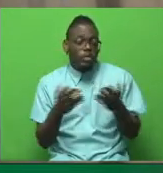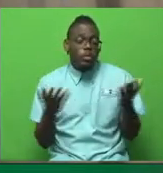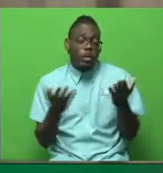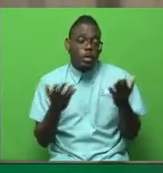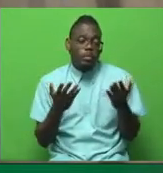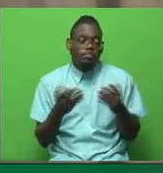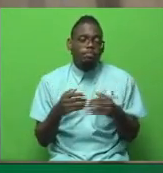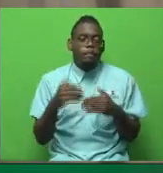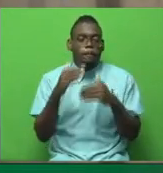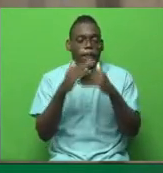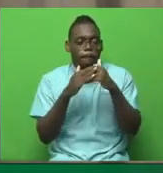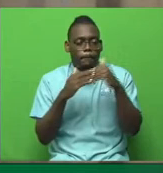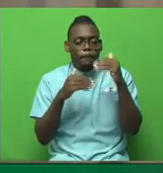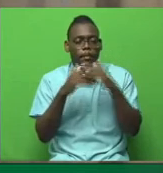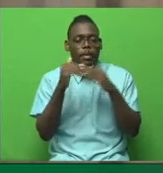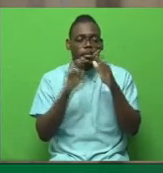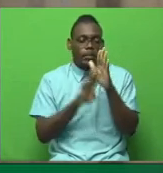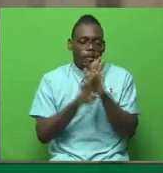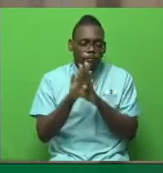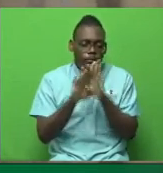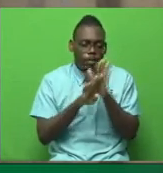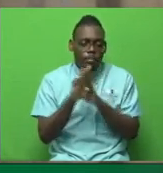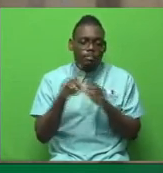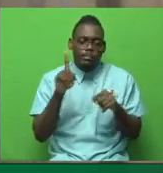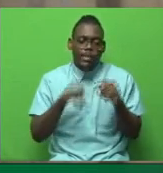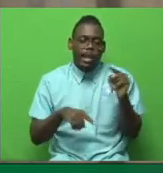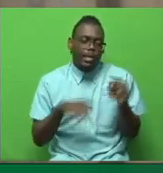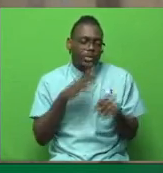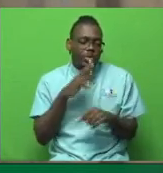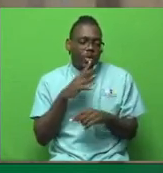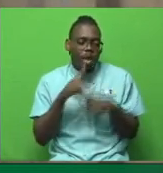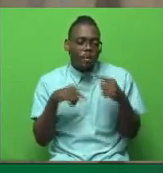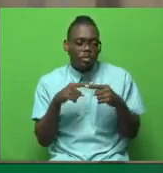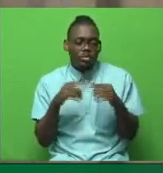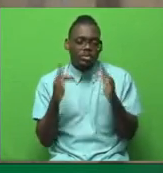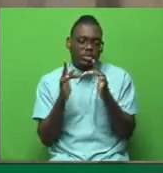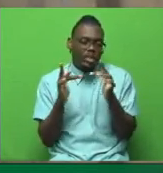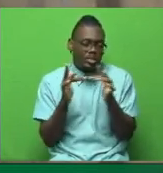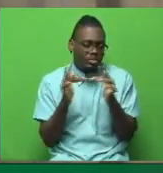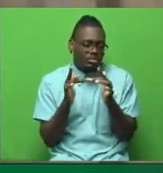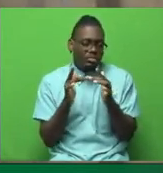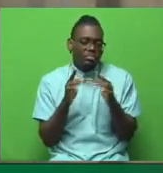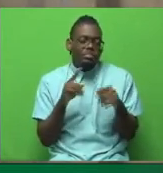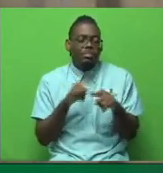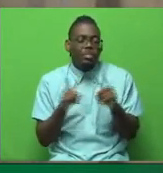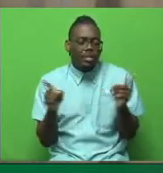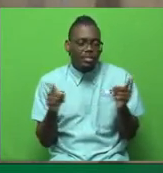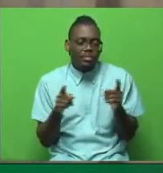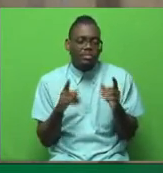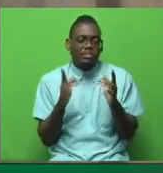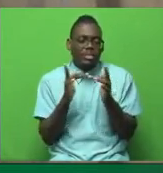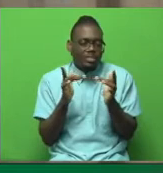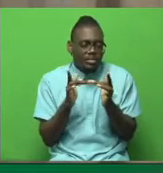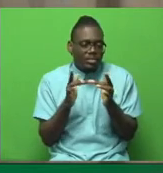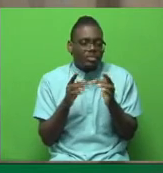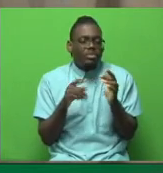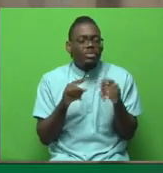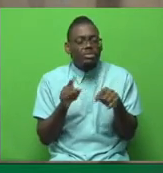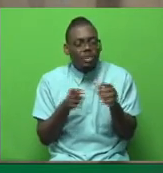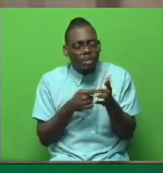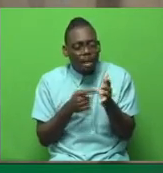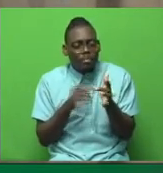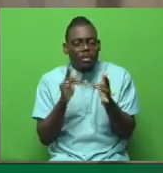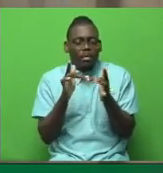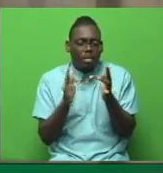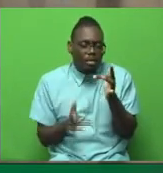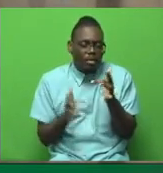development because you cannot talk about connectivity and connecting communities when communities are being cut off by land slips across this